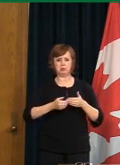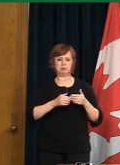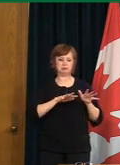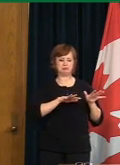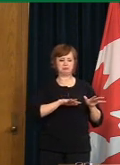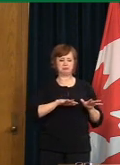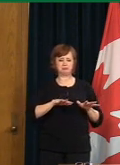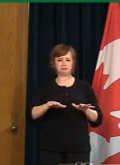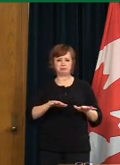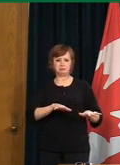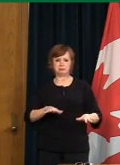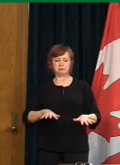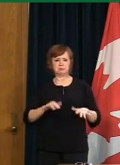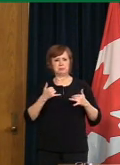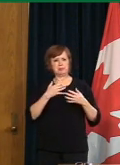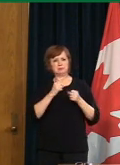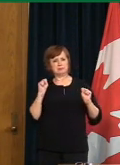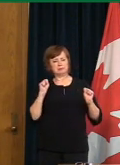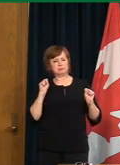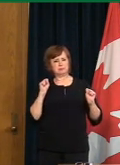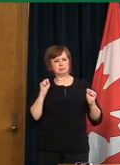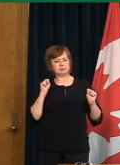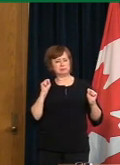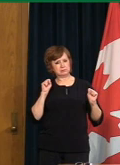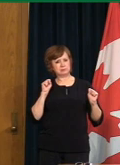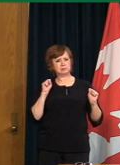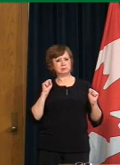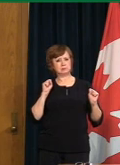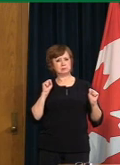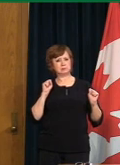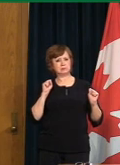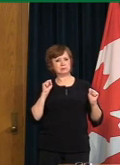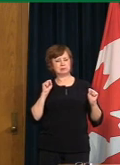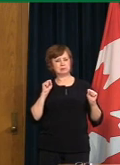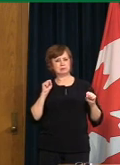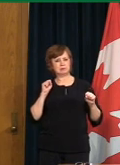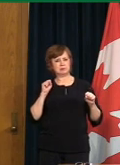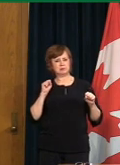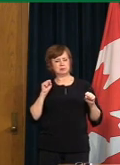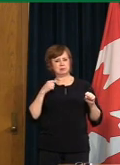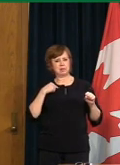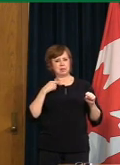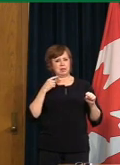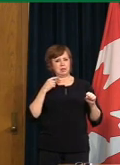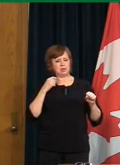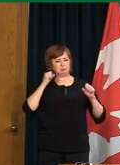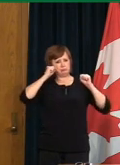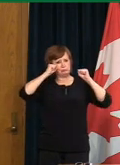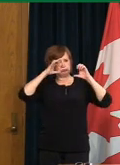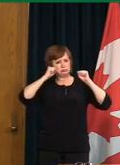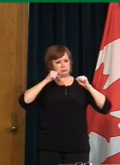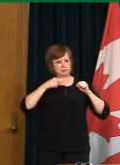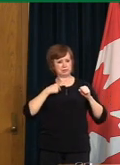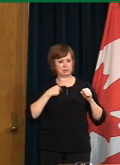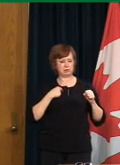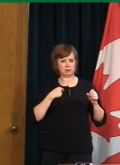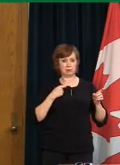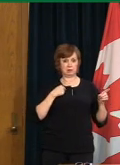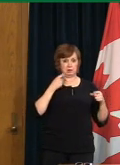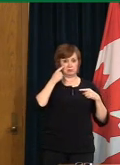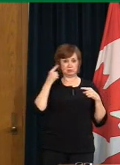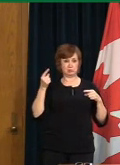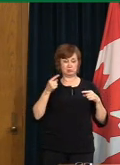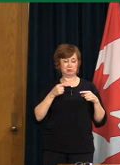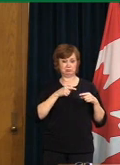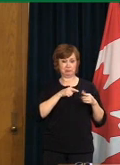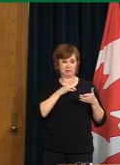been seeing being concerning and troubling, but they're not concerning enough to do more? I would disagree. I don't believe